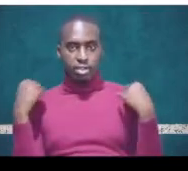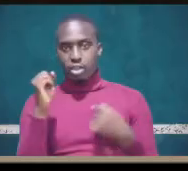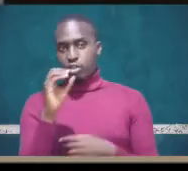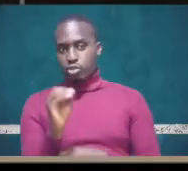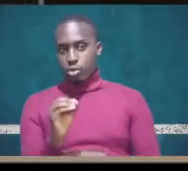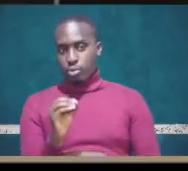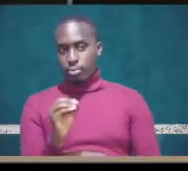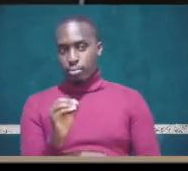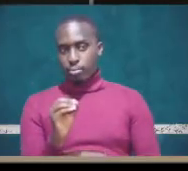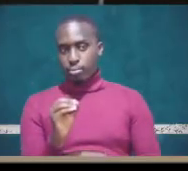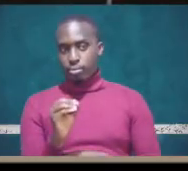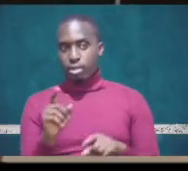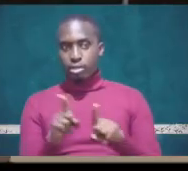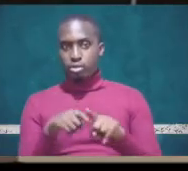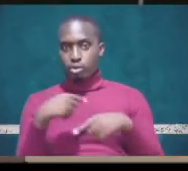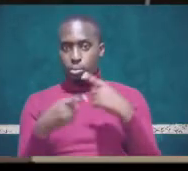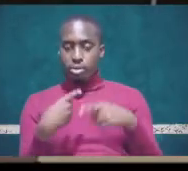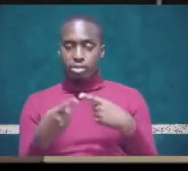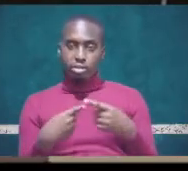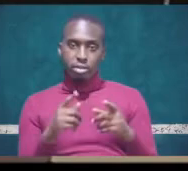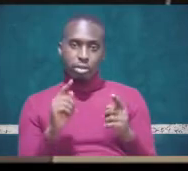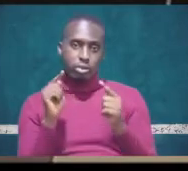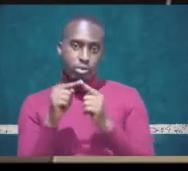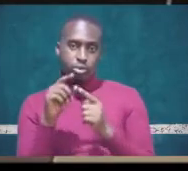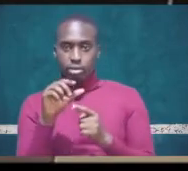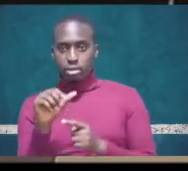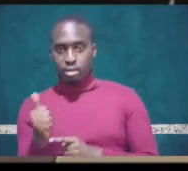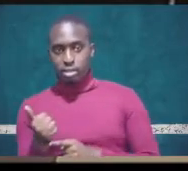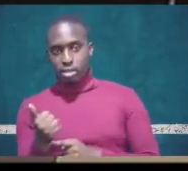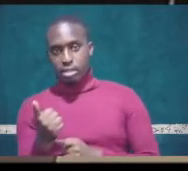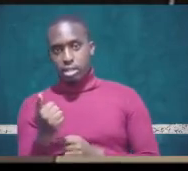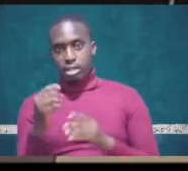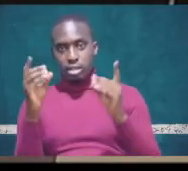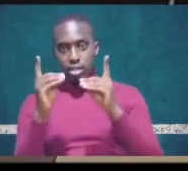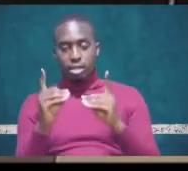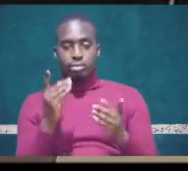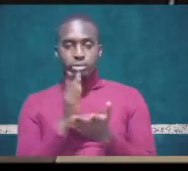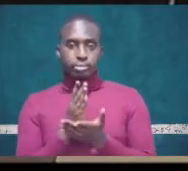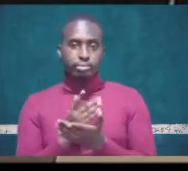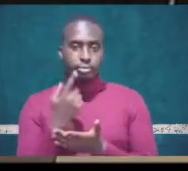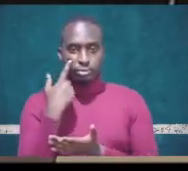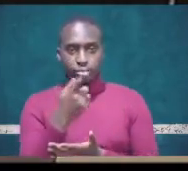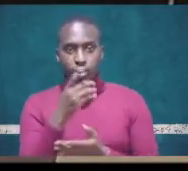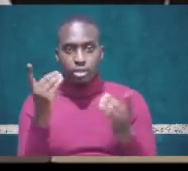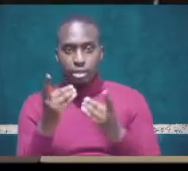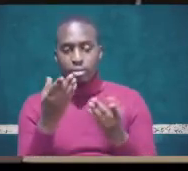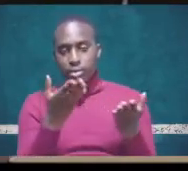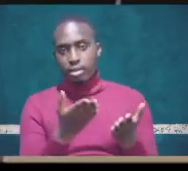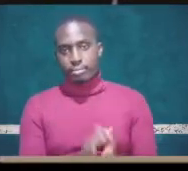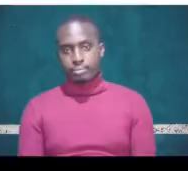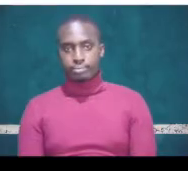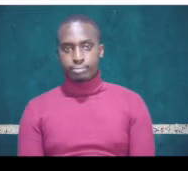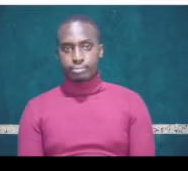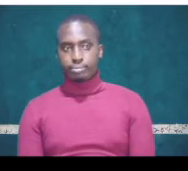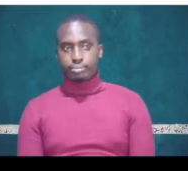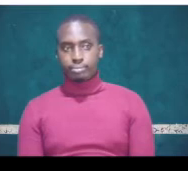as we move on to the circuit diagram, let's see the circuit diagram here. So